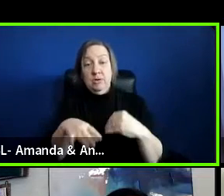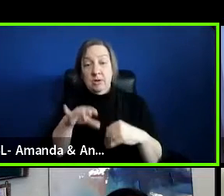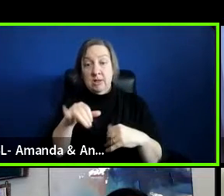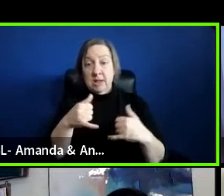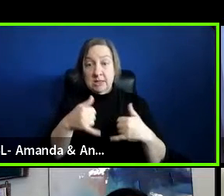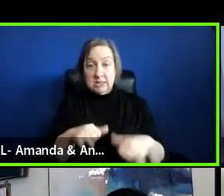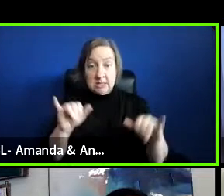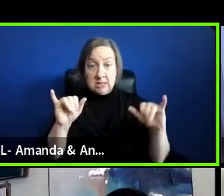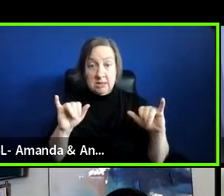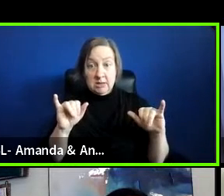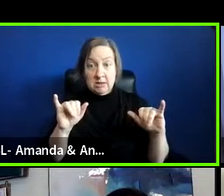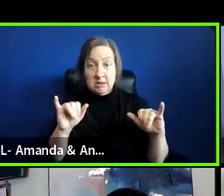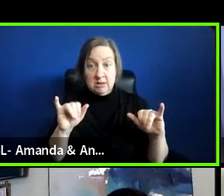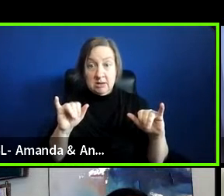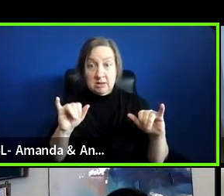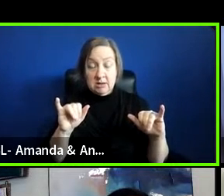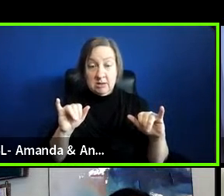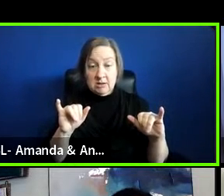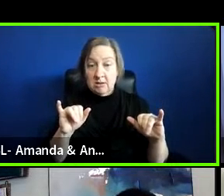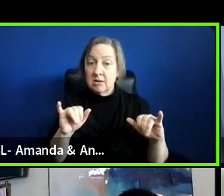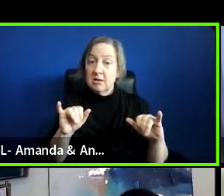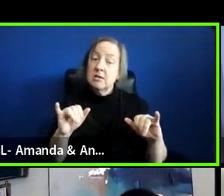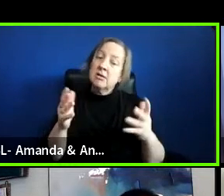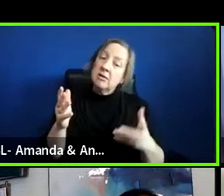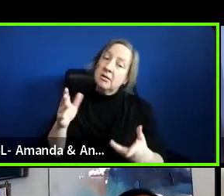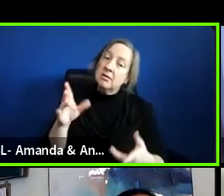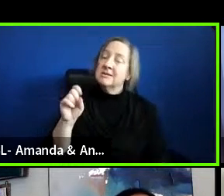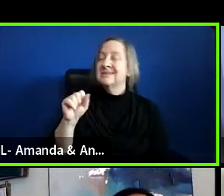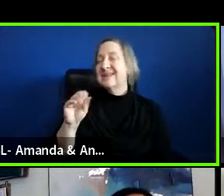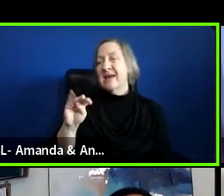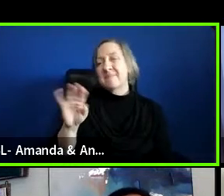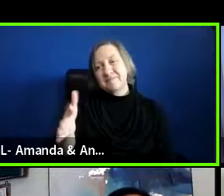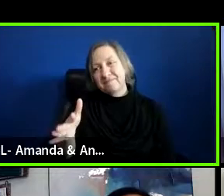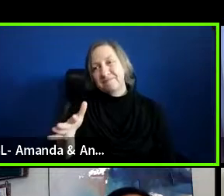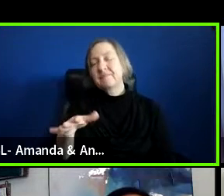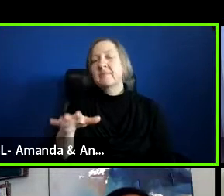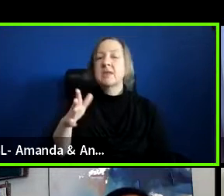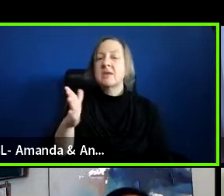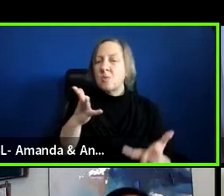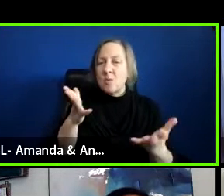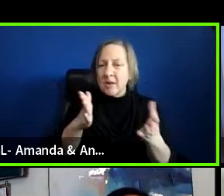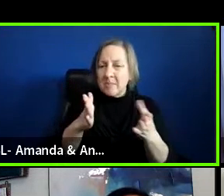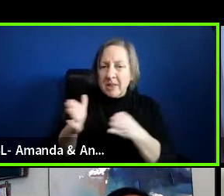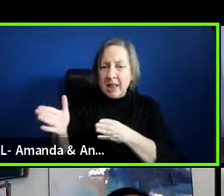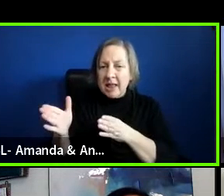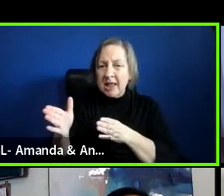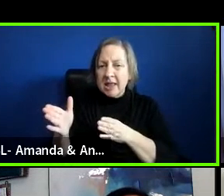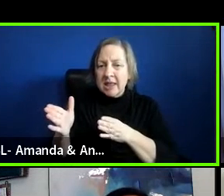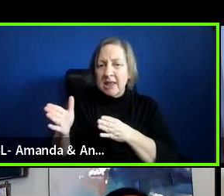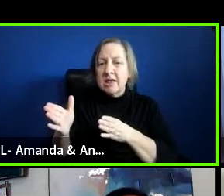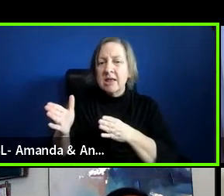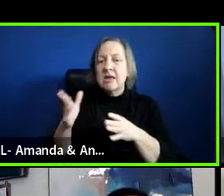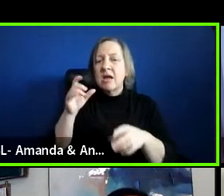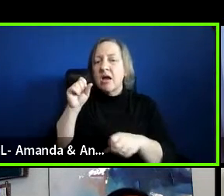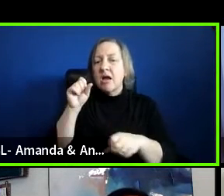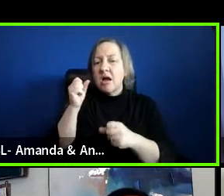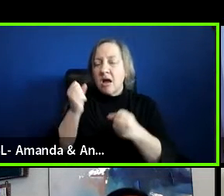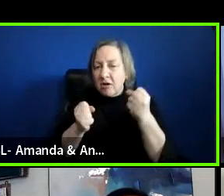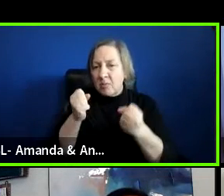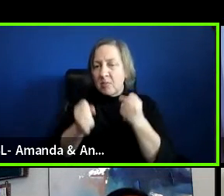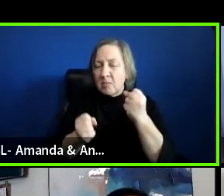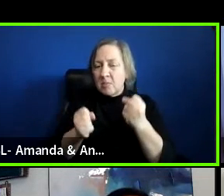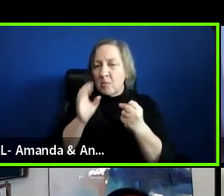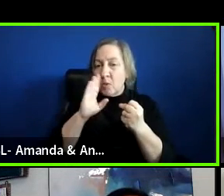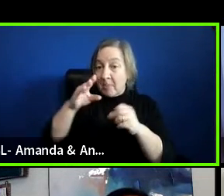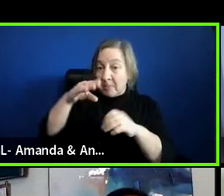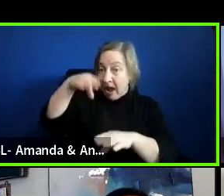still, okay. Okay. So what's the plan then? The automobiles will be